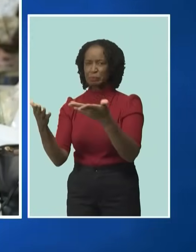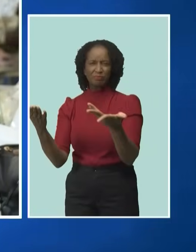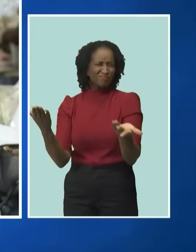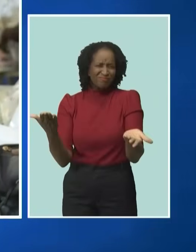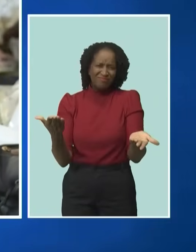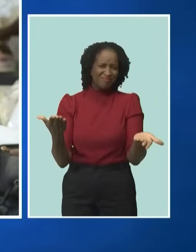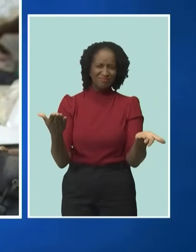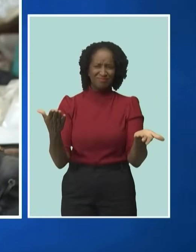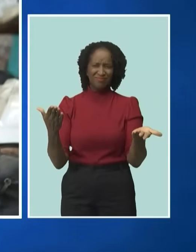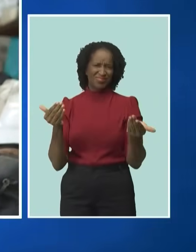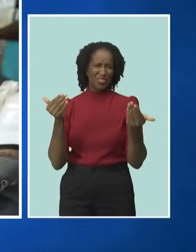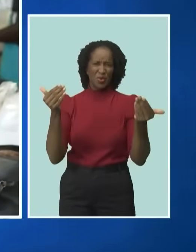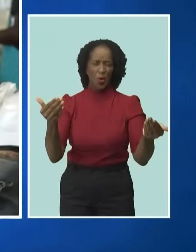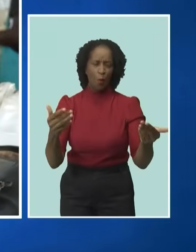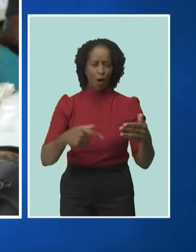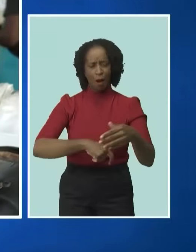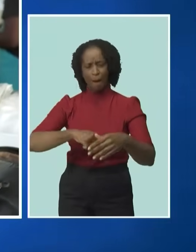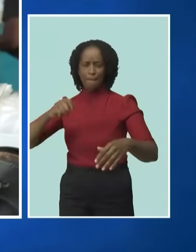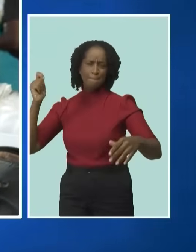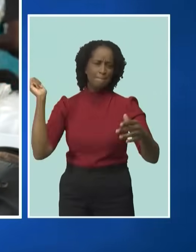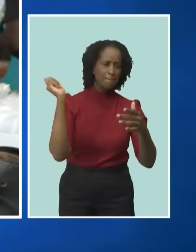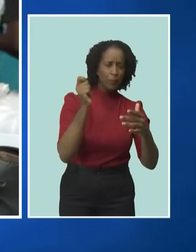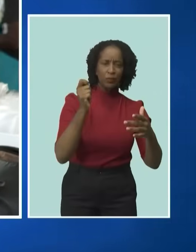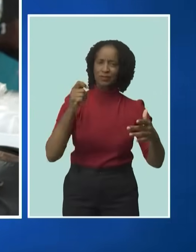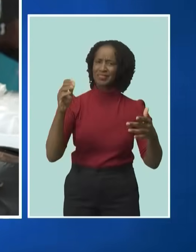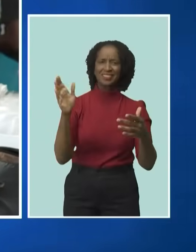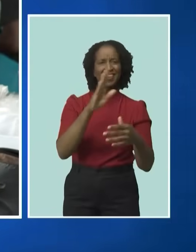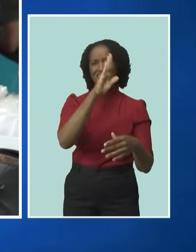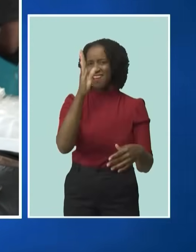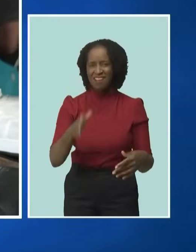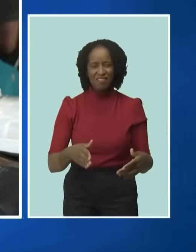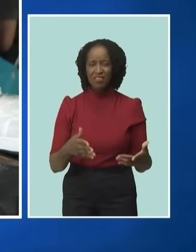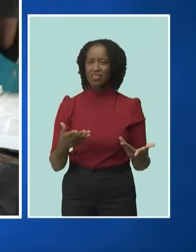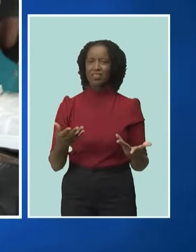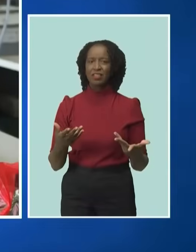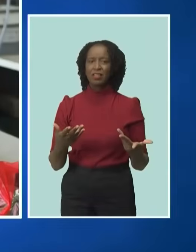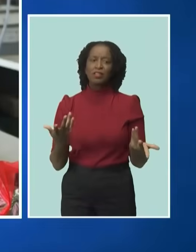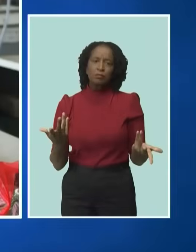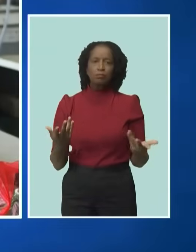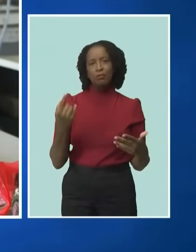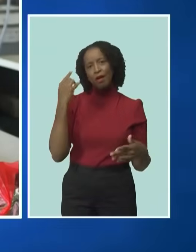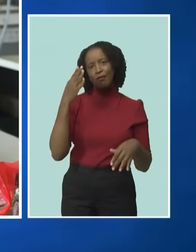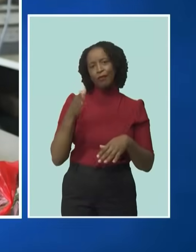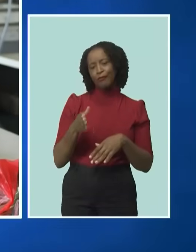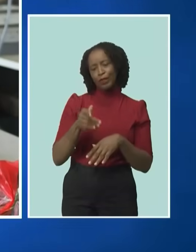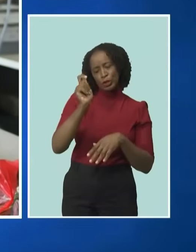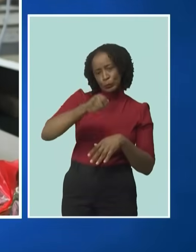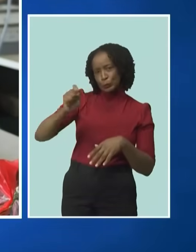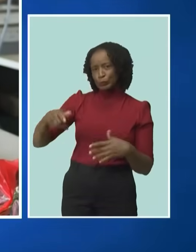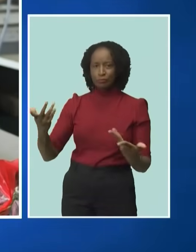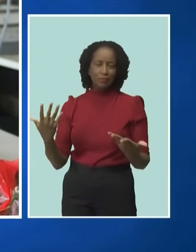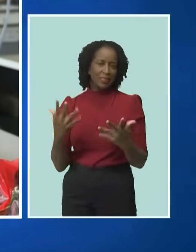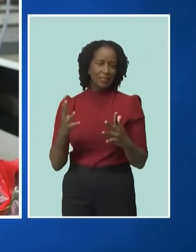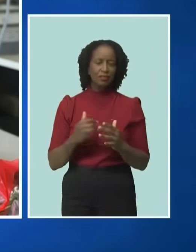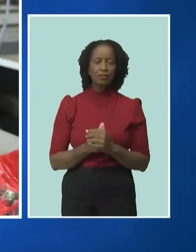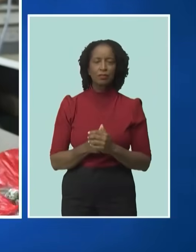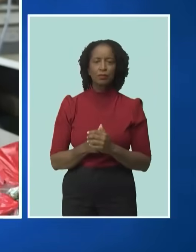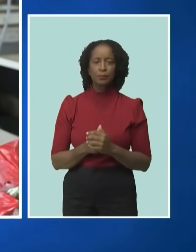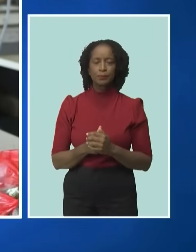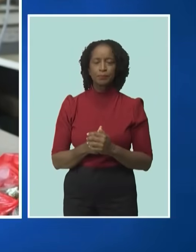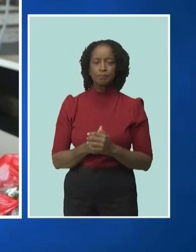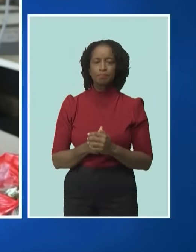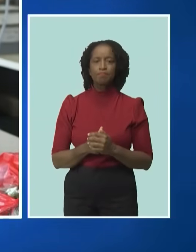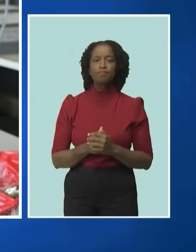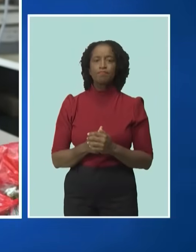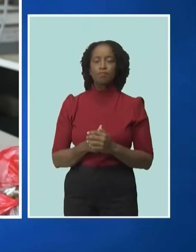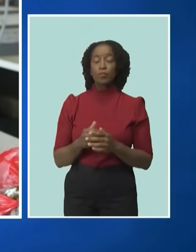they never use a sword here at this market. Only thing they use a sword is to chop the fish. Vice President of the Bridgetown Fisheries Complex,